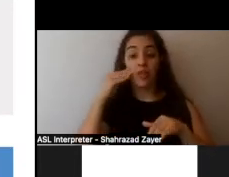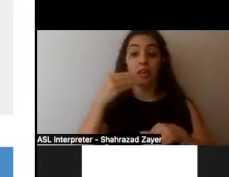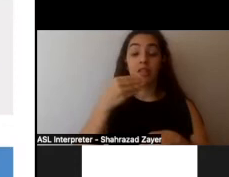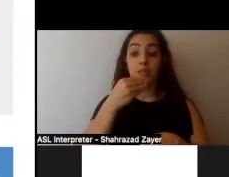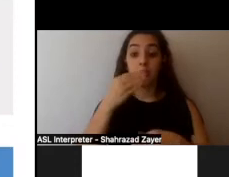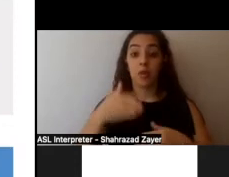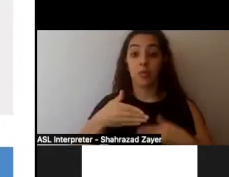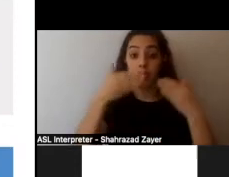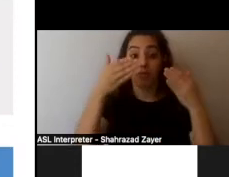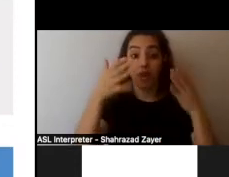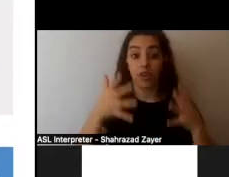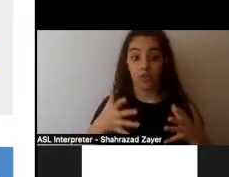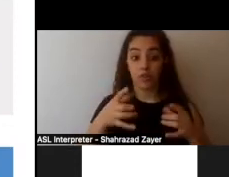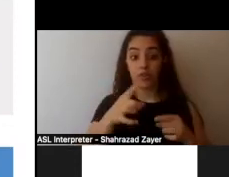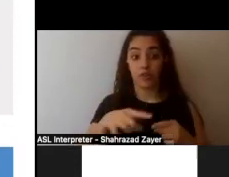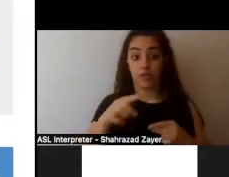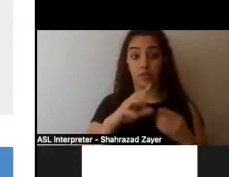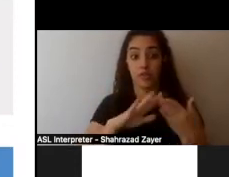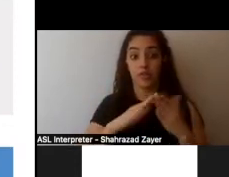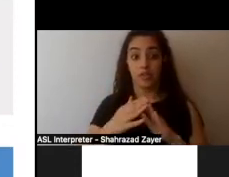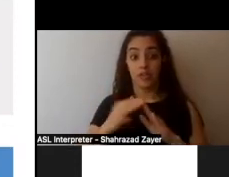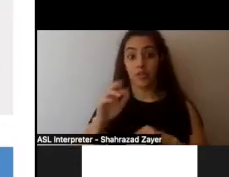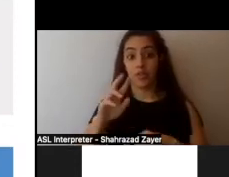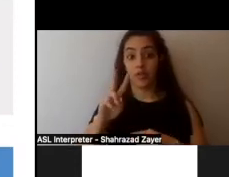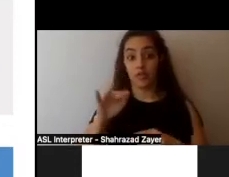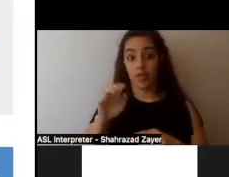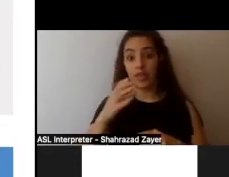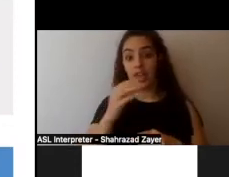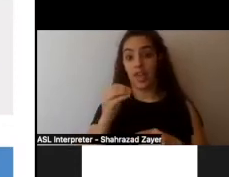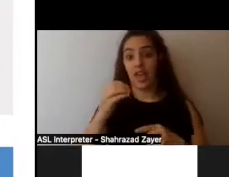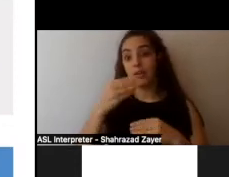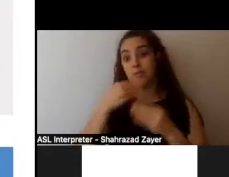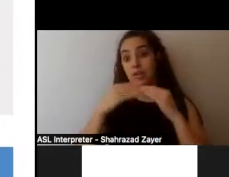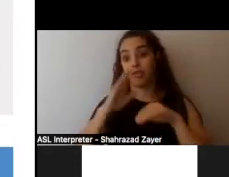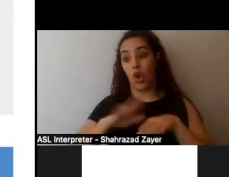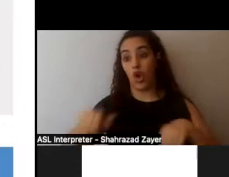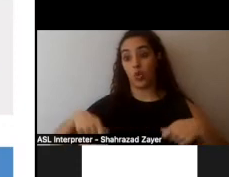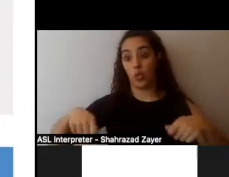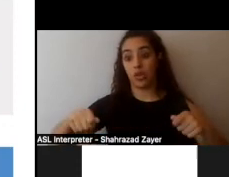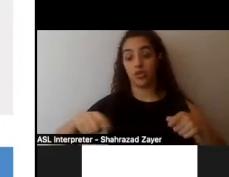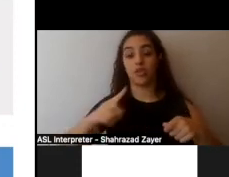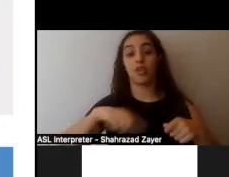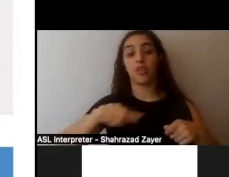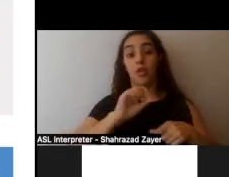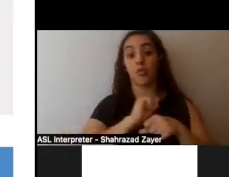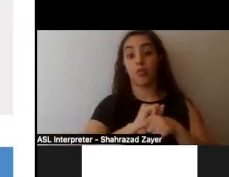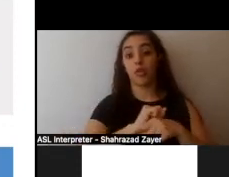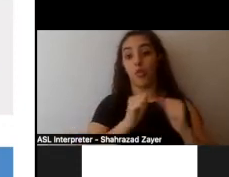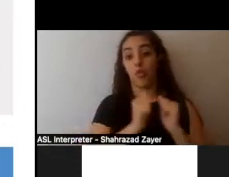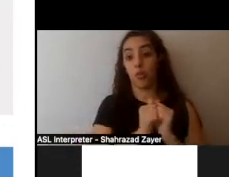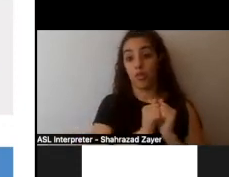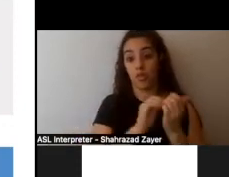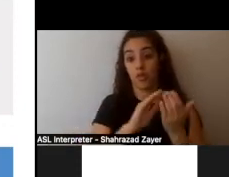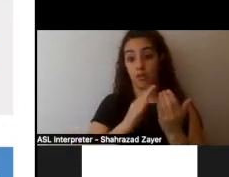of Irvine, and Meals on Wheels OC worked with the county, and we converted those